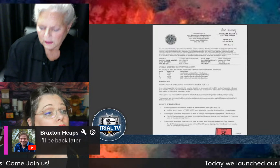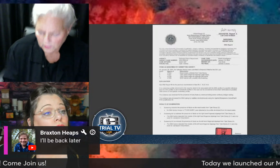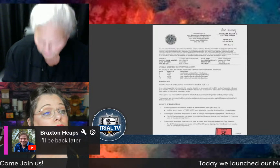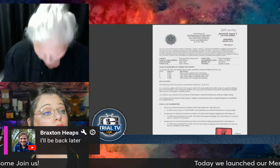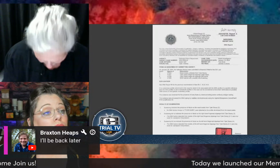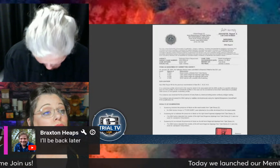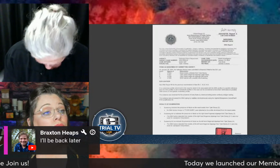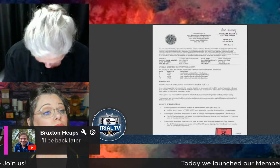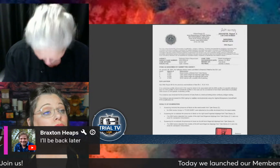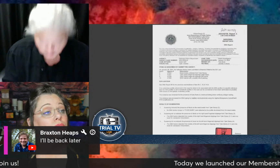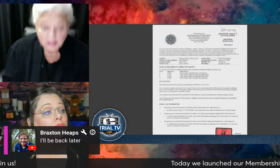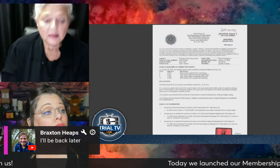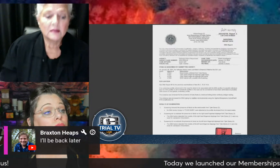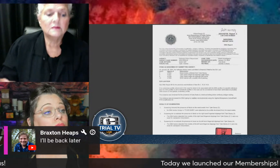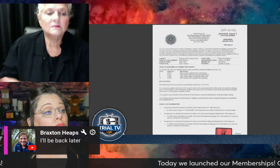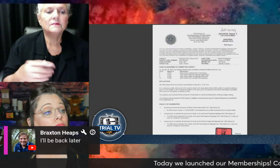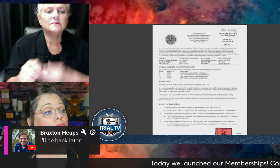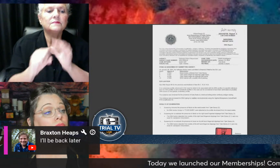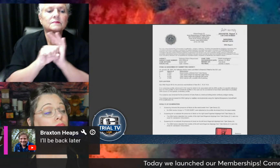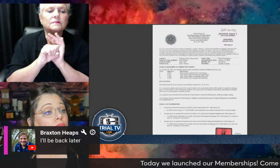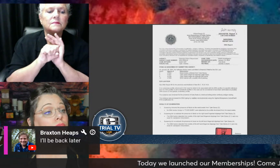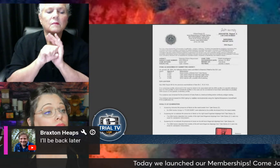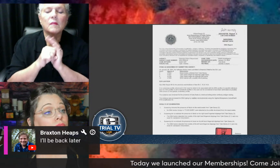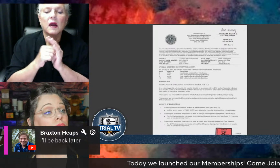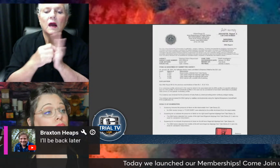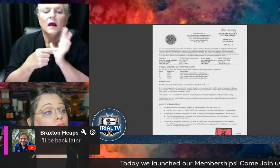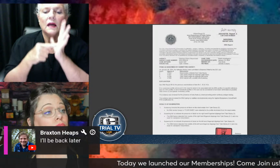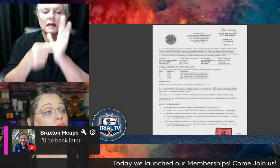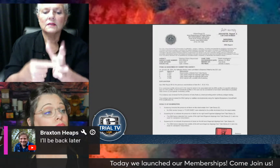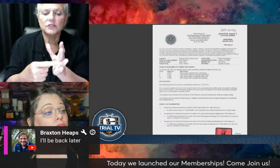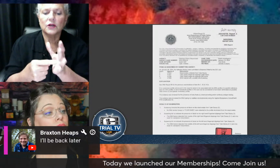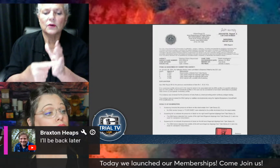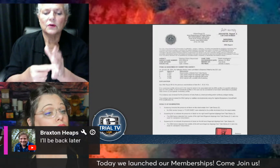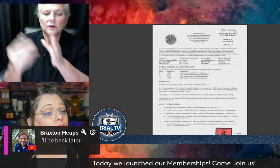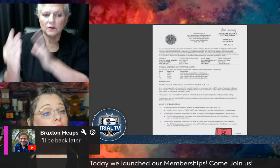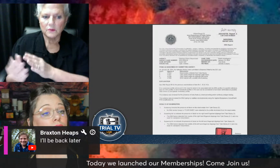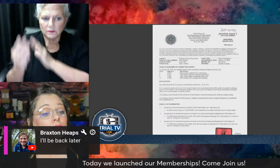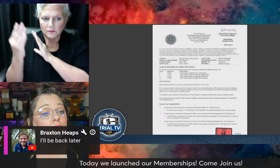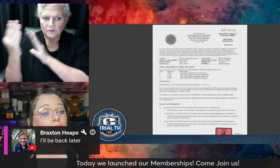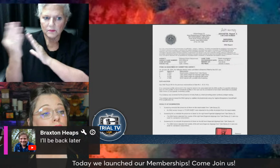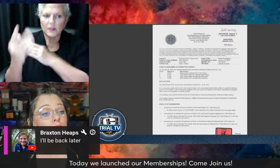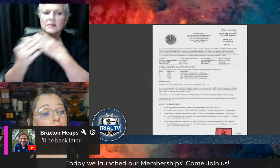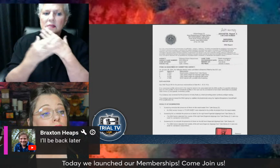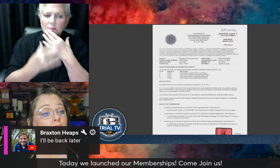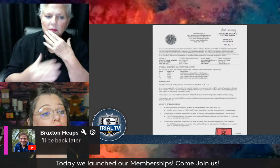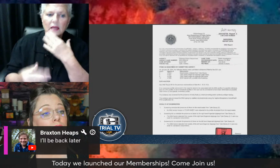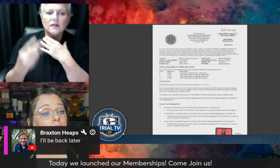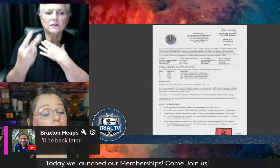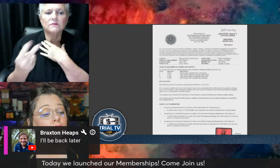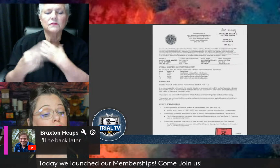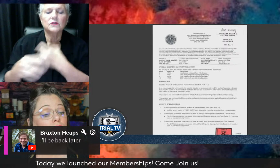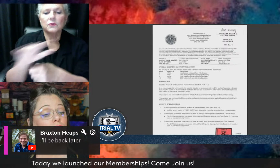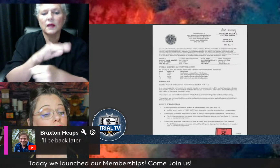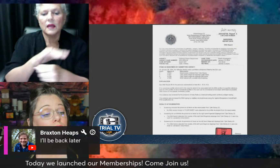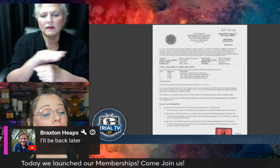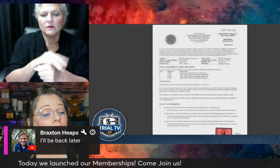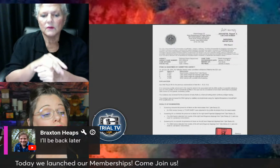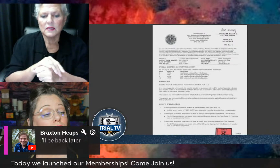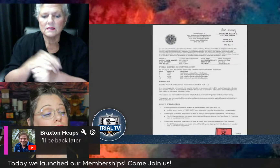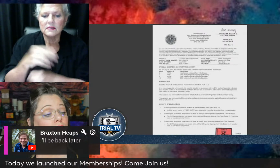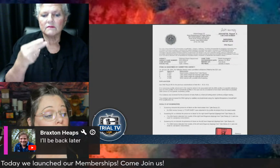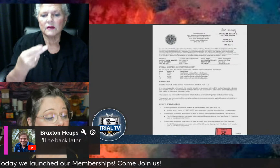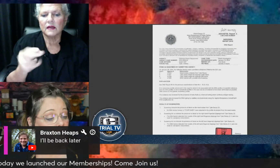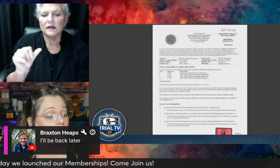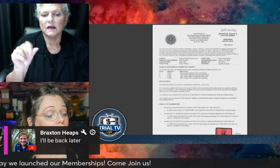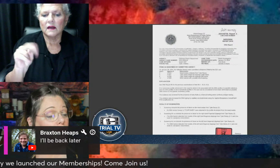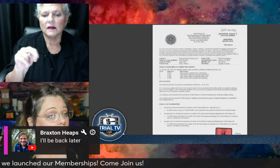The screening indicated the presence of blood on 2 areas of the handle of the hatchet. No DNA profile was